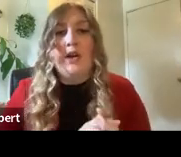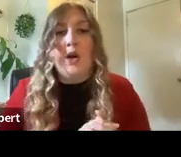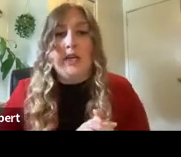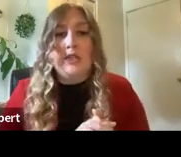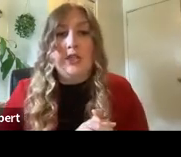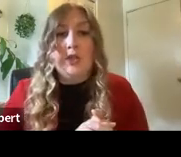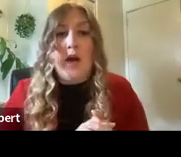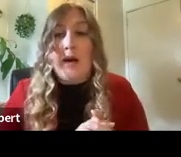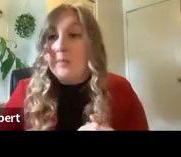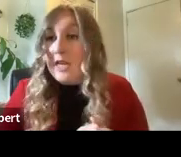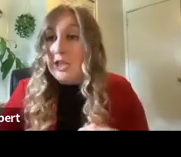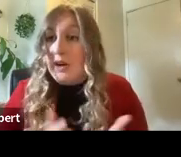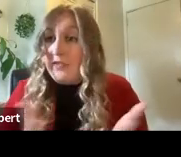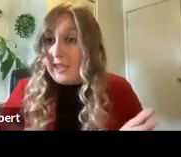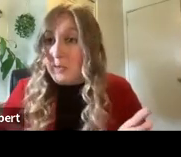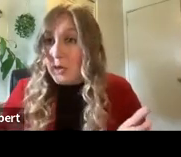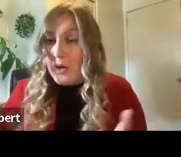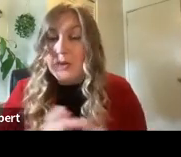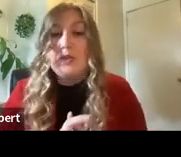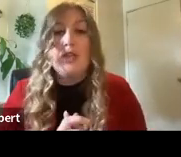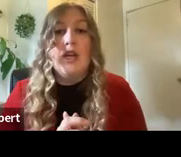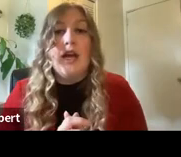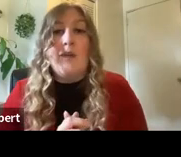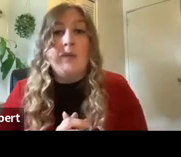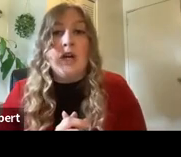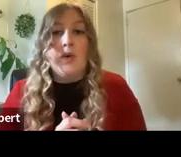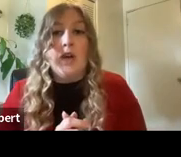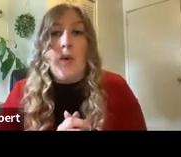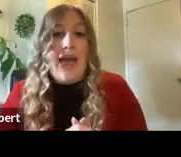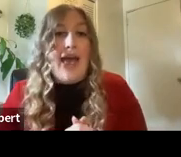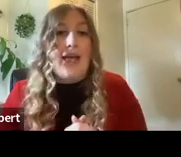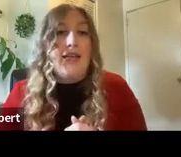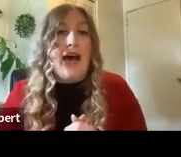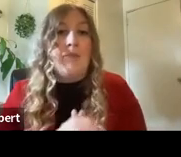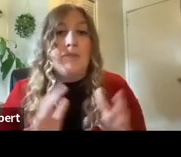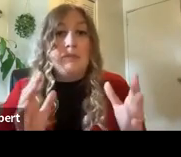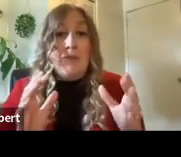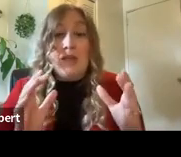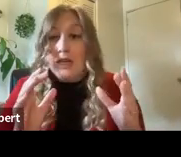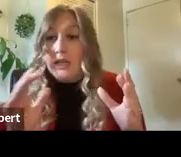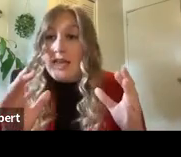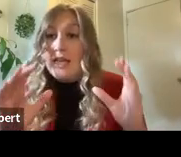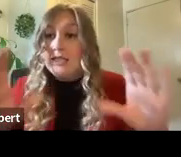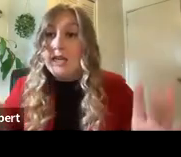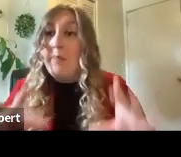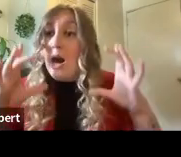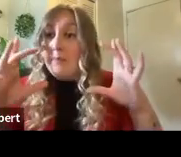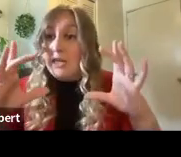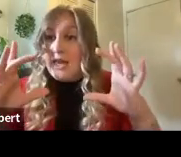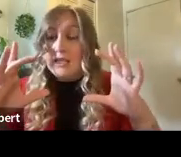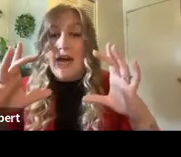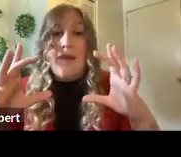you are going to issue a Facebook post, go ahead, maybe the link is going